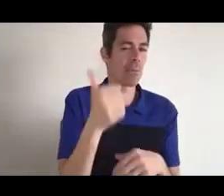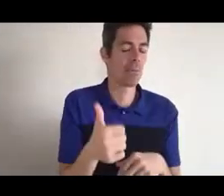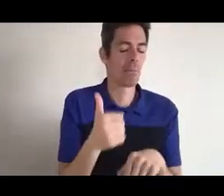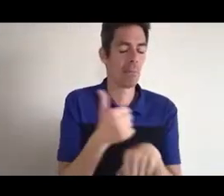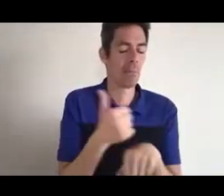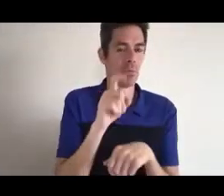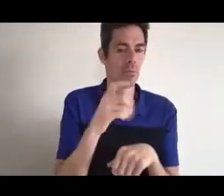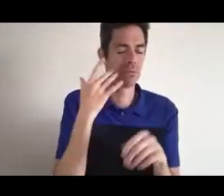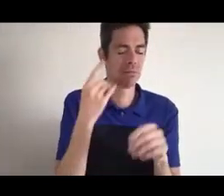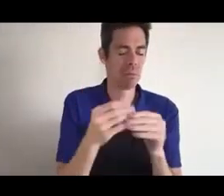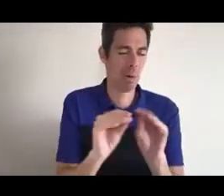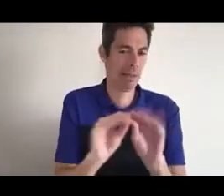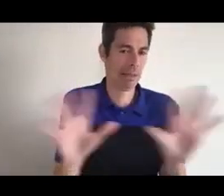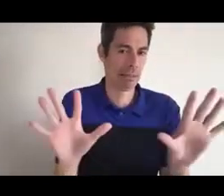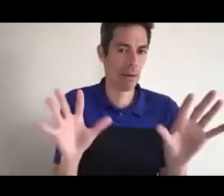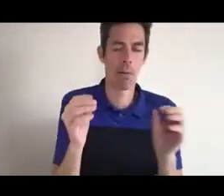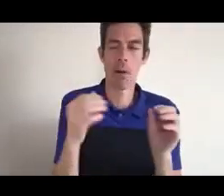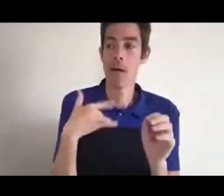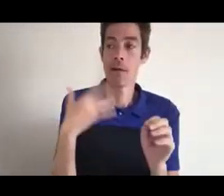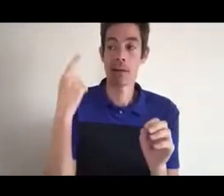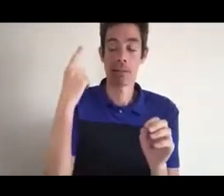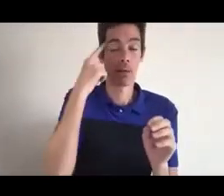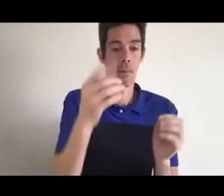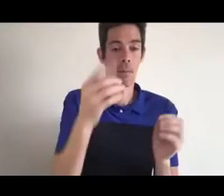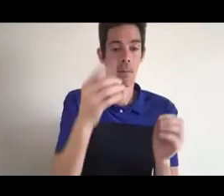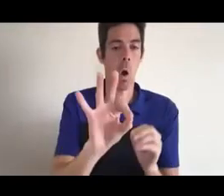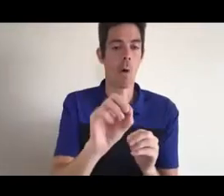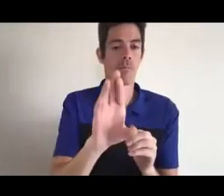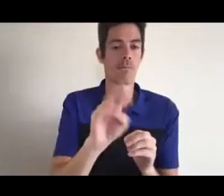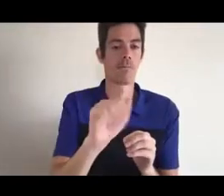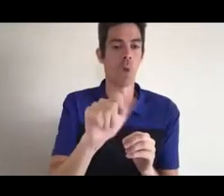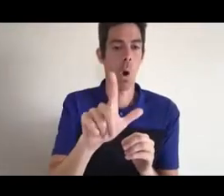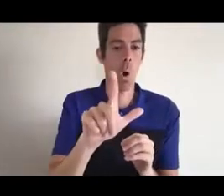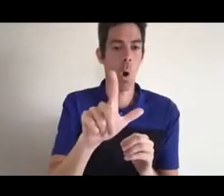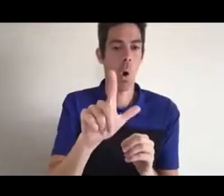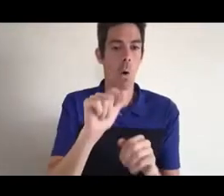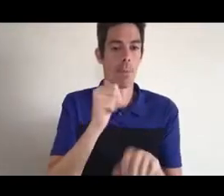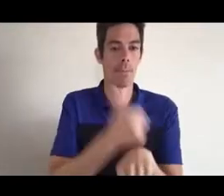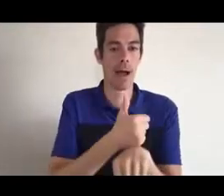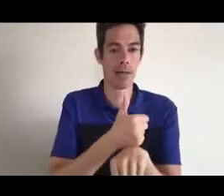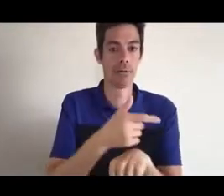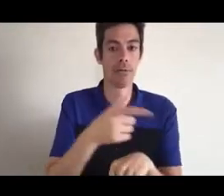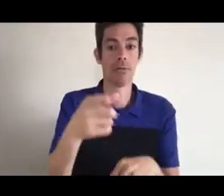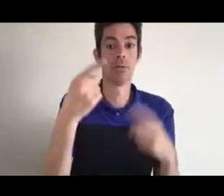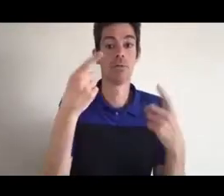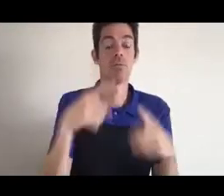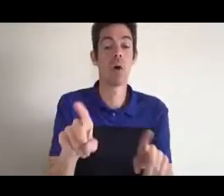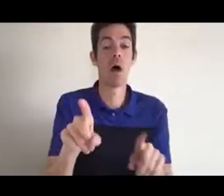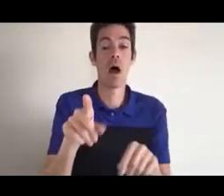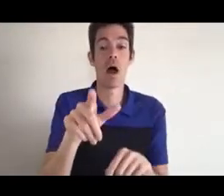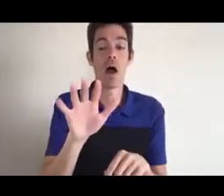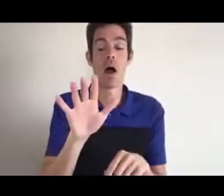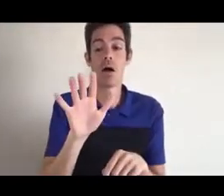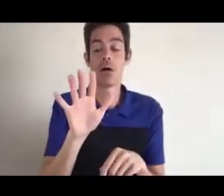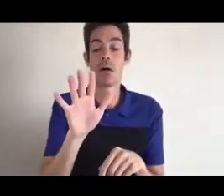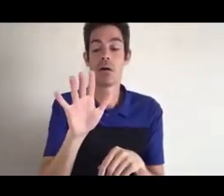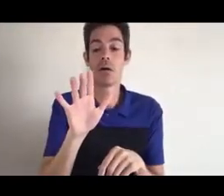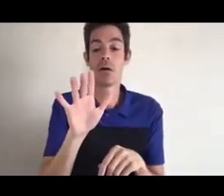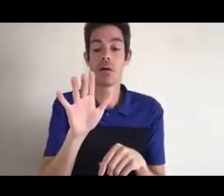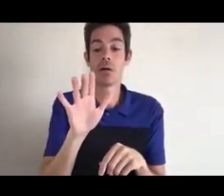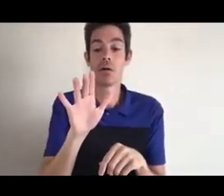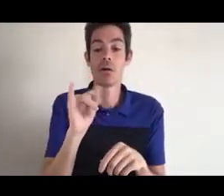wanted to focus more on hand-based questions, because I feel that they're more clear, and especially more in a formal-based